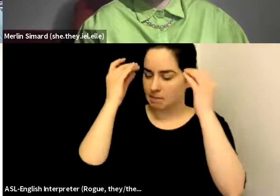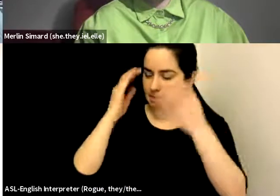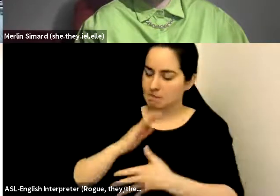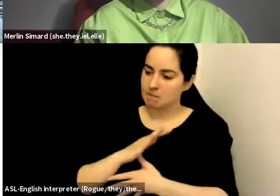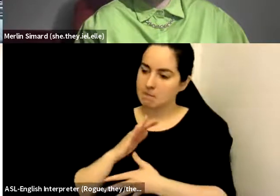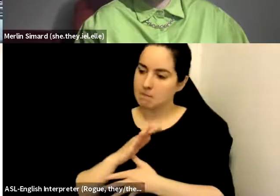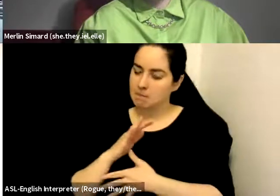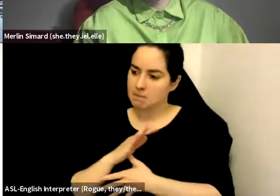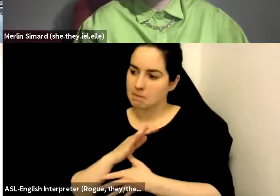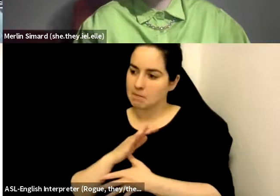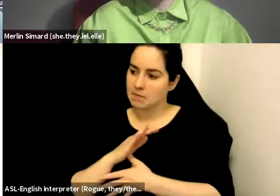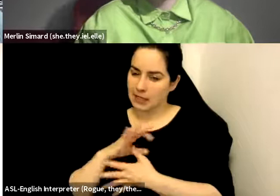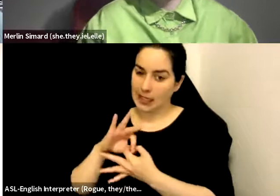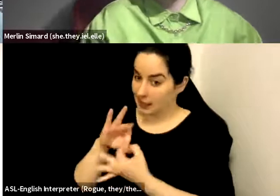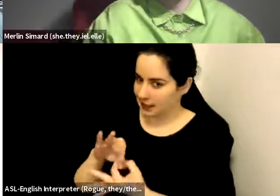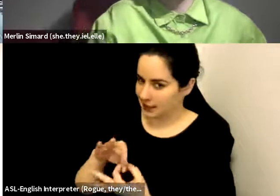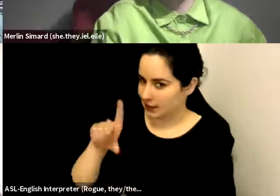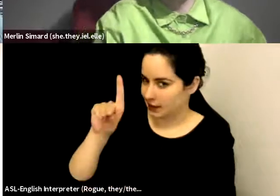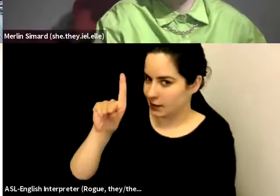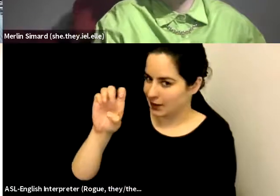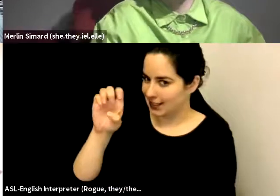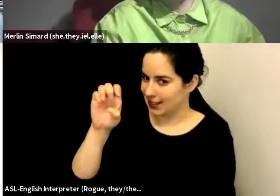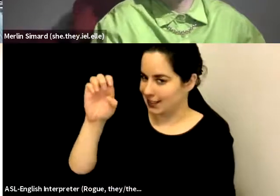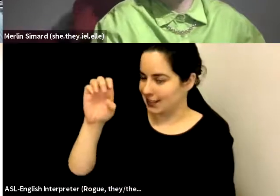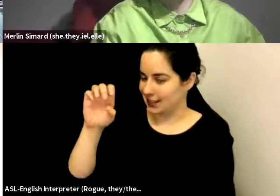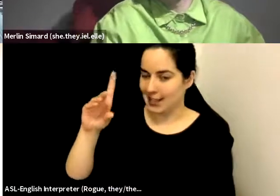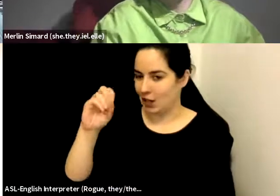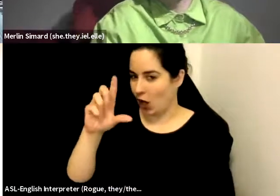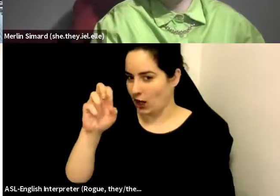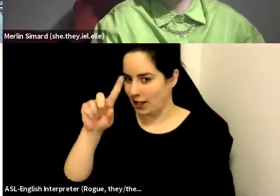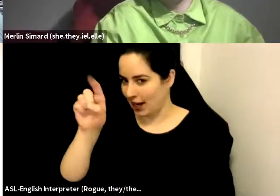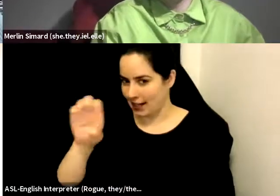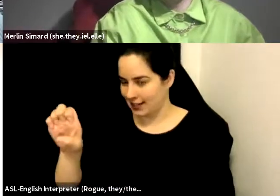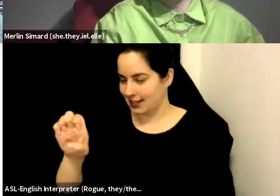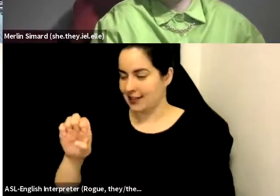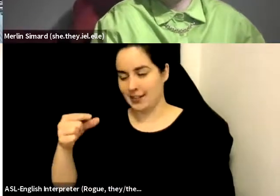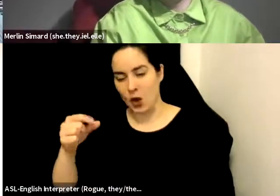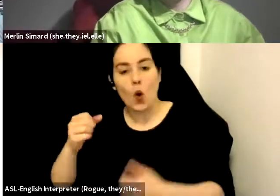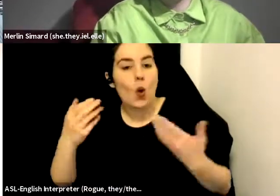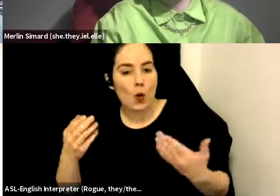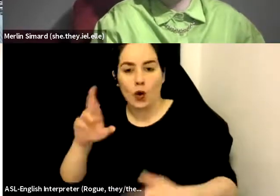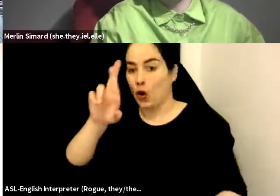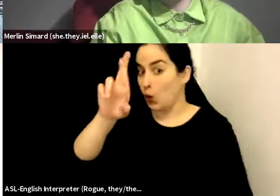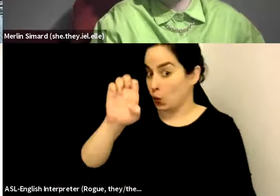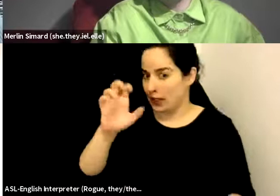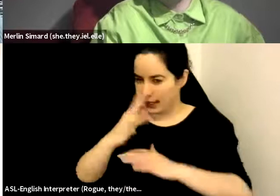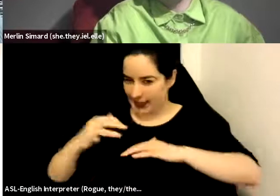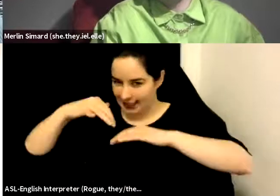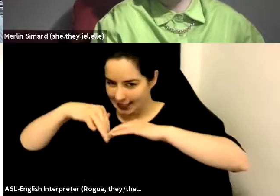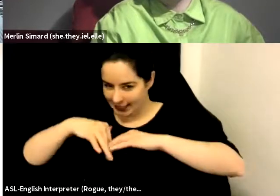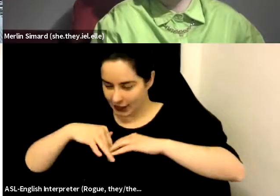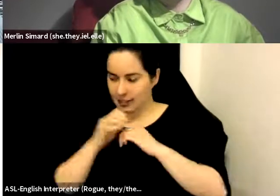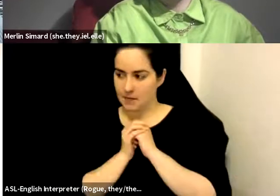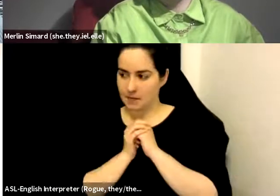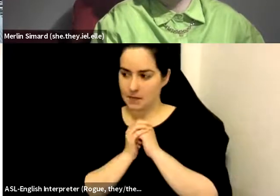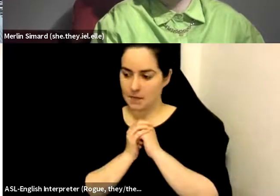the word decolonizing or the idea of re-indigenizing comes up is how we spend our time and